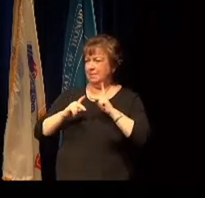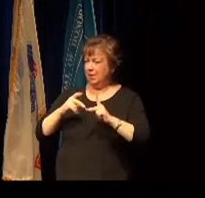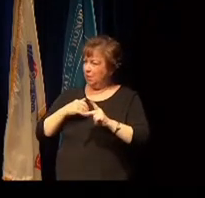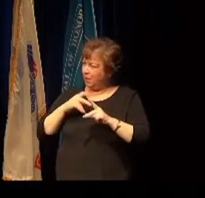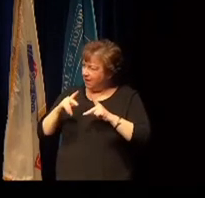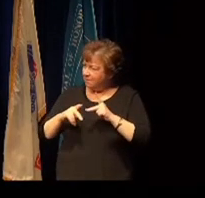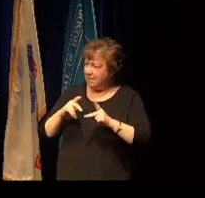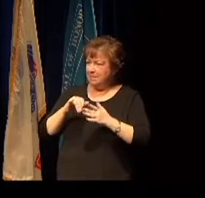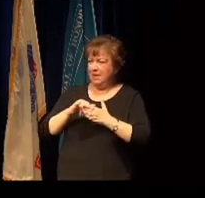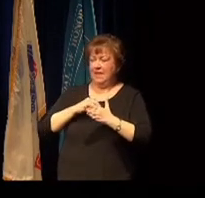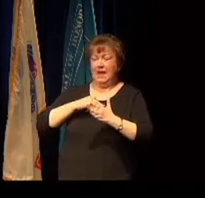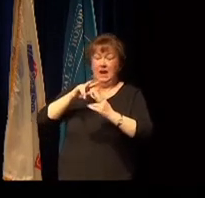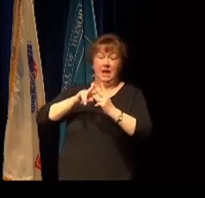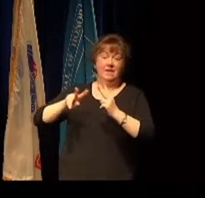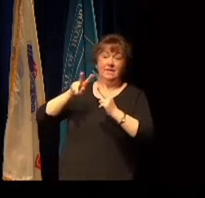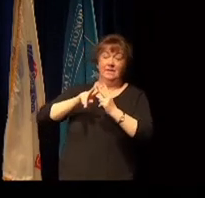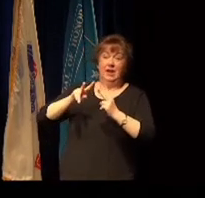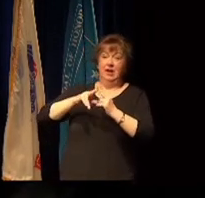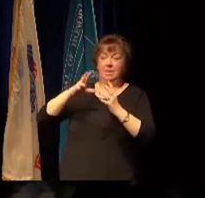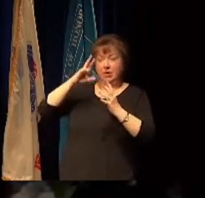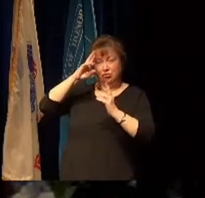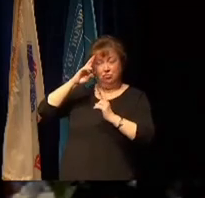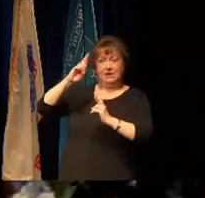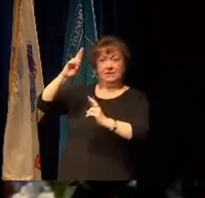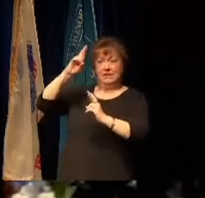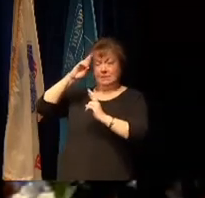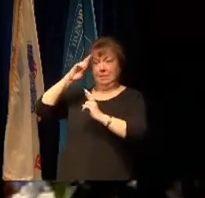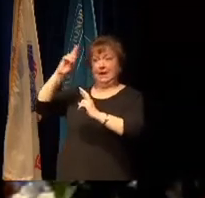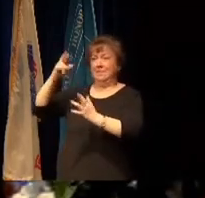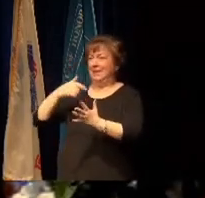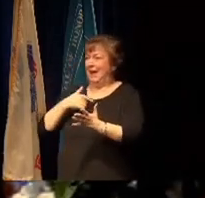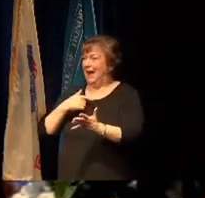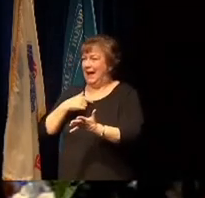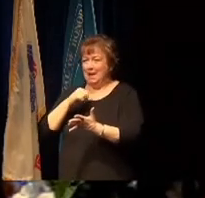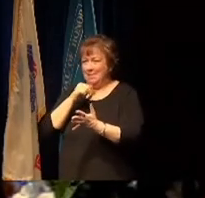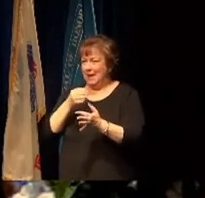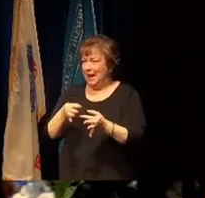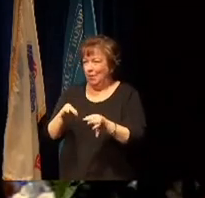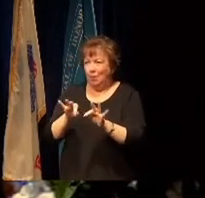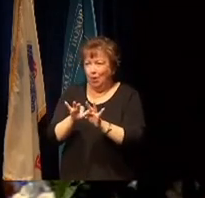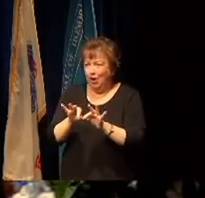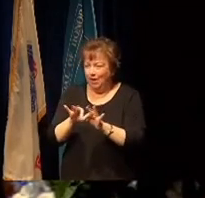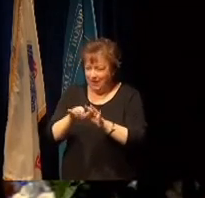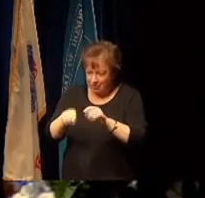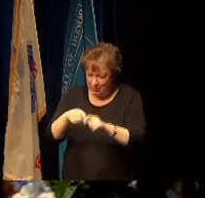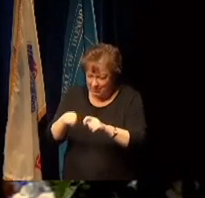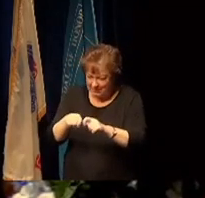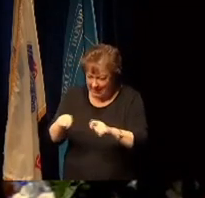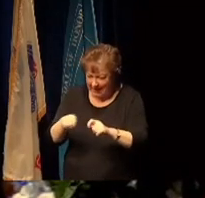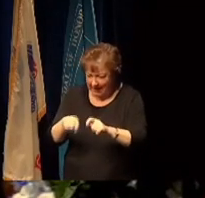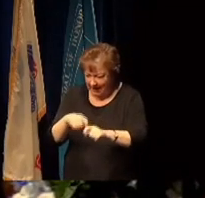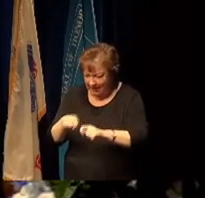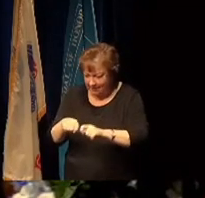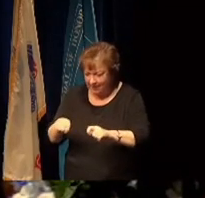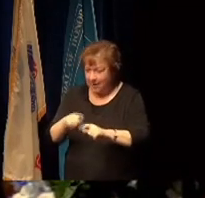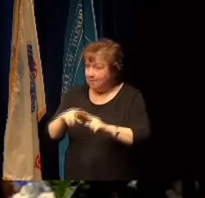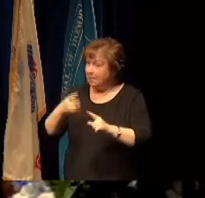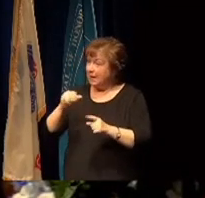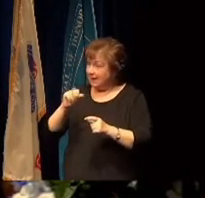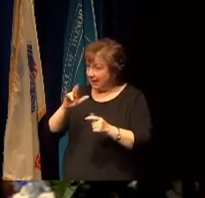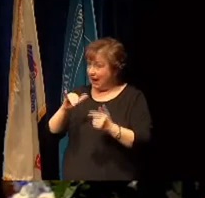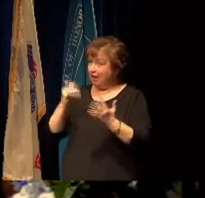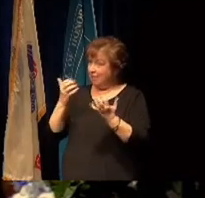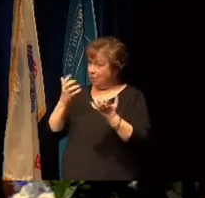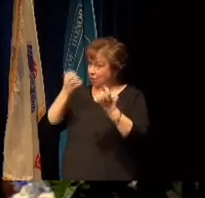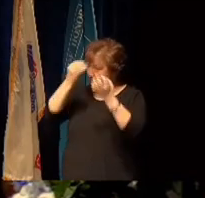here that I highly respect. I'm not worthy to tie your shoes. But Gary wants you to know something that